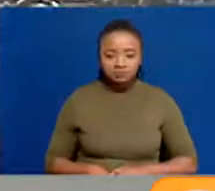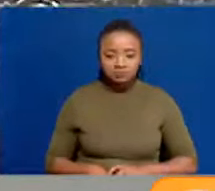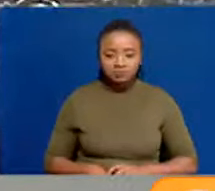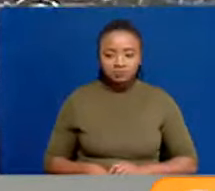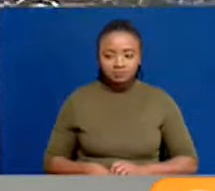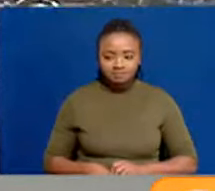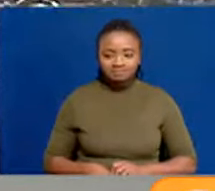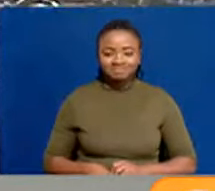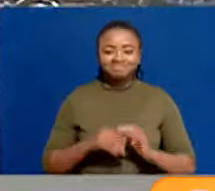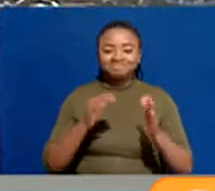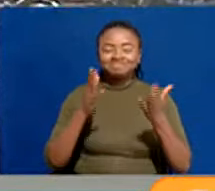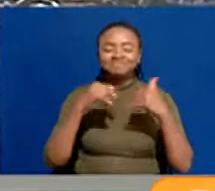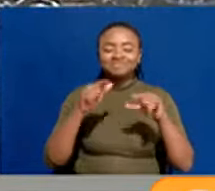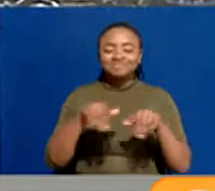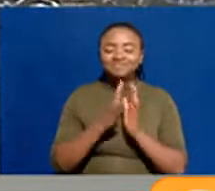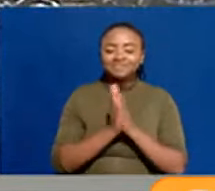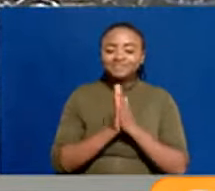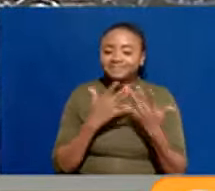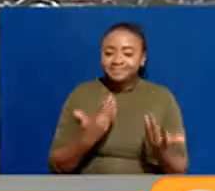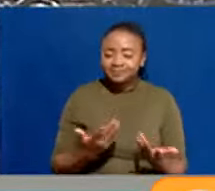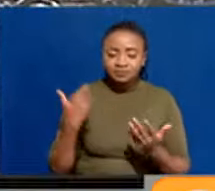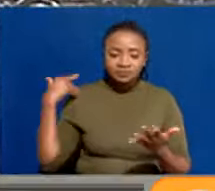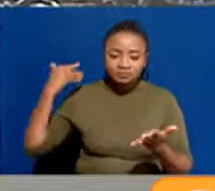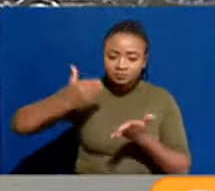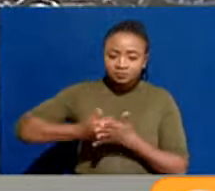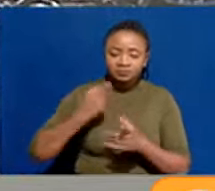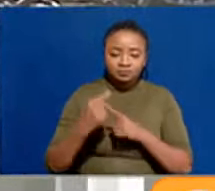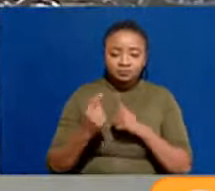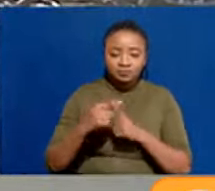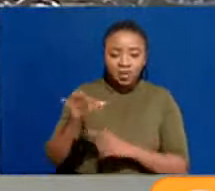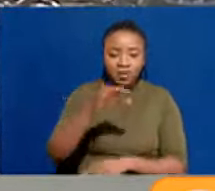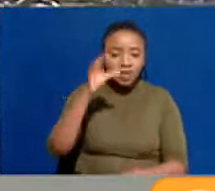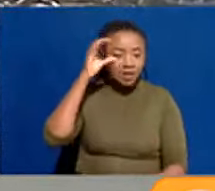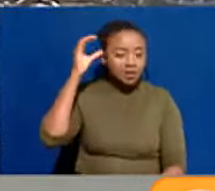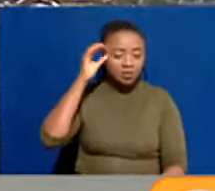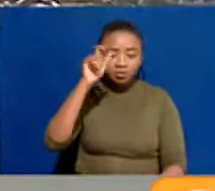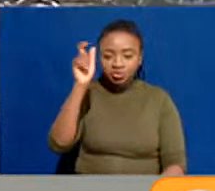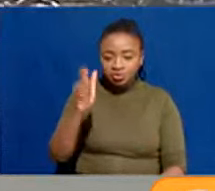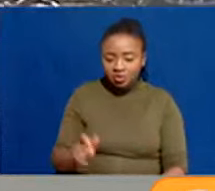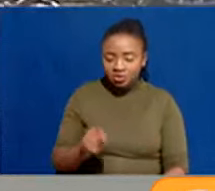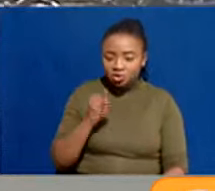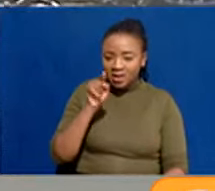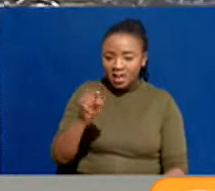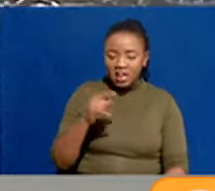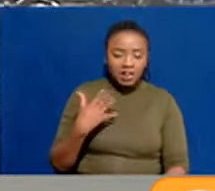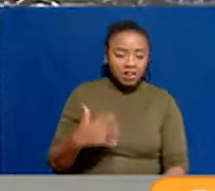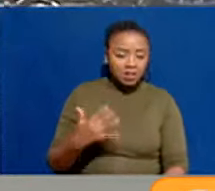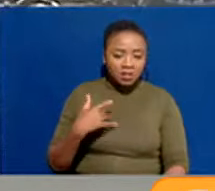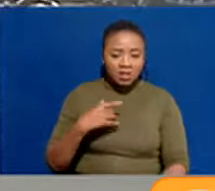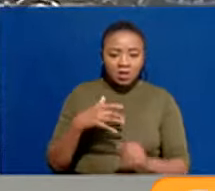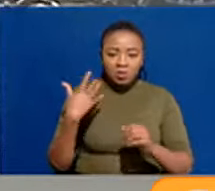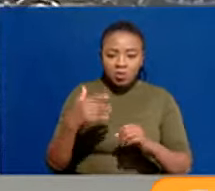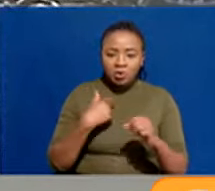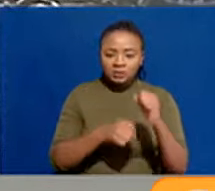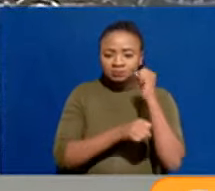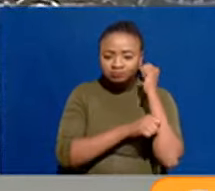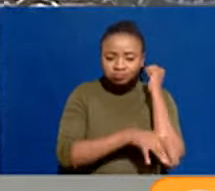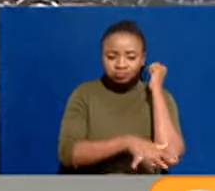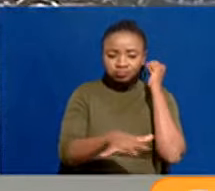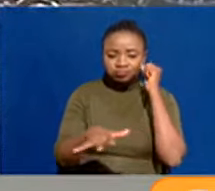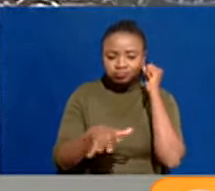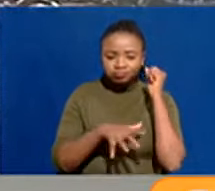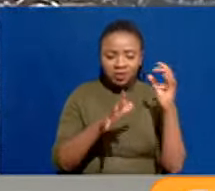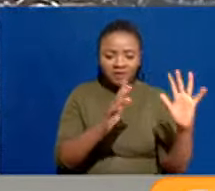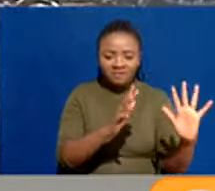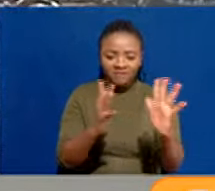And to our feature of the night, for many years, Kenya's coastal line was known for its pristine beaches dotted with thick mangrove